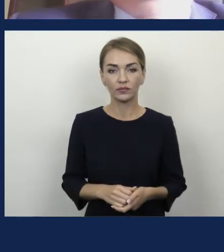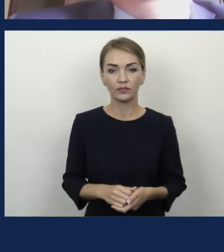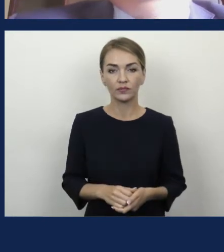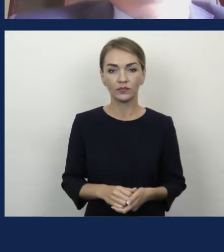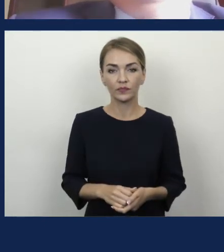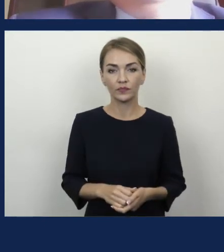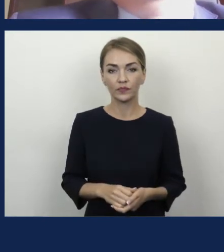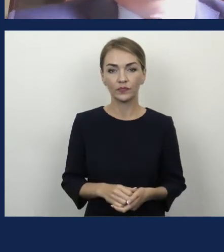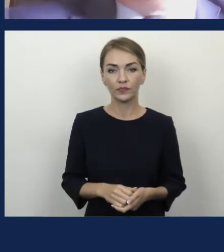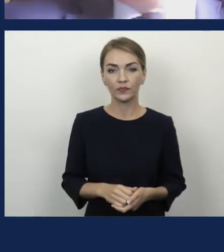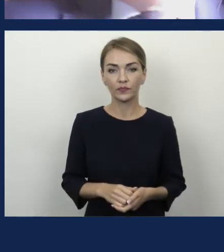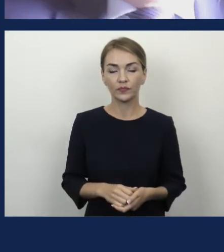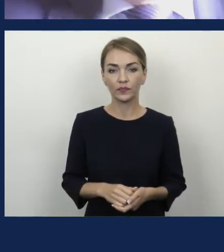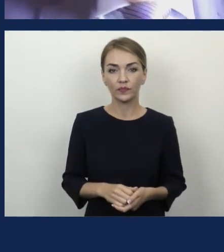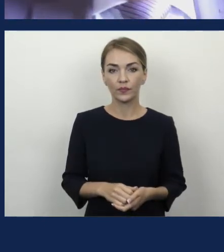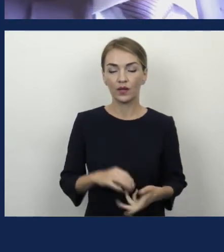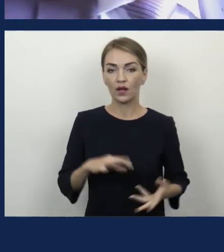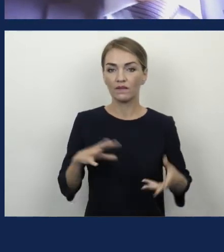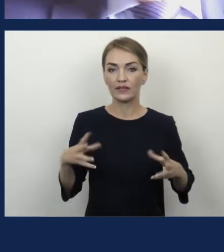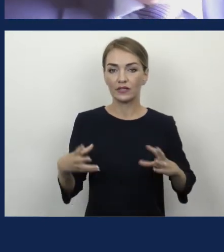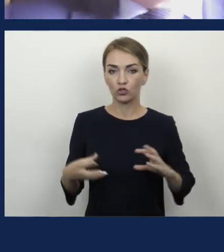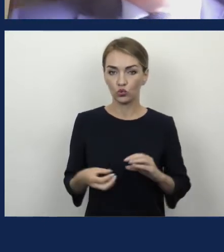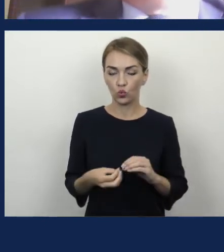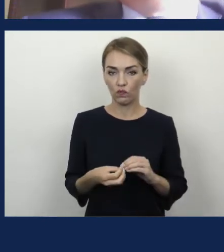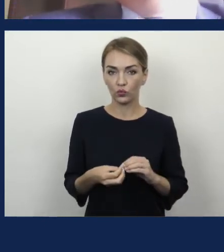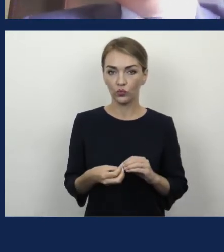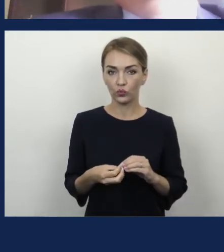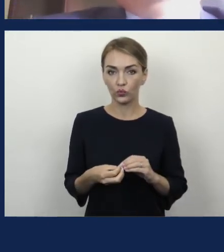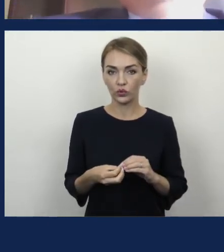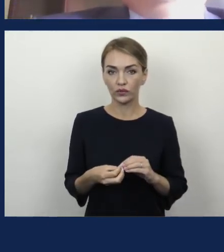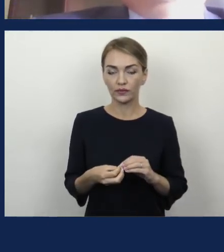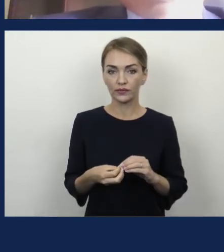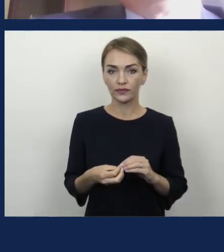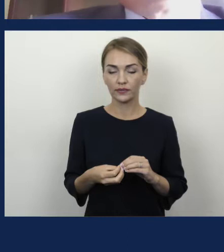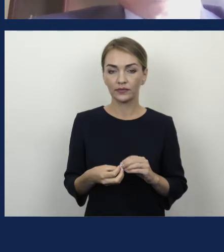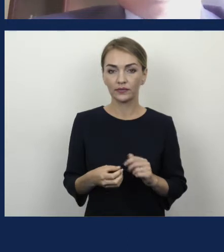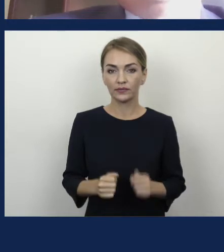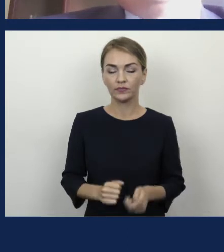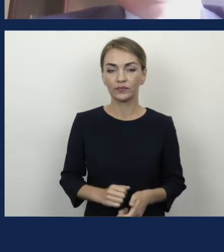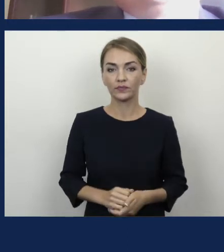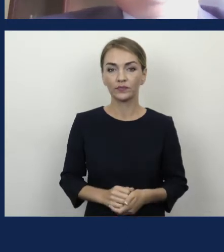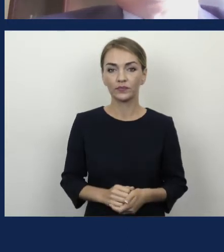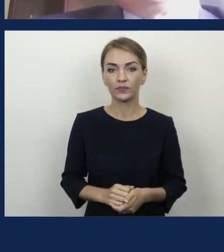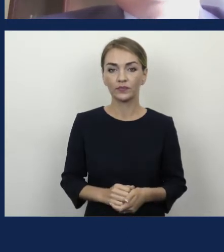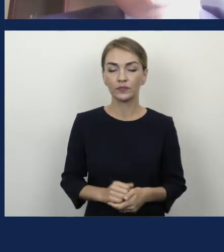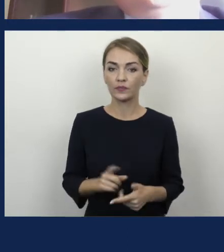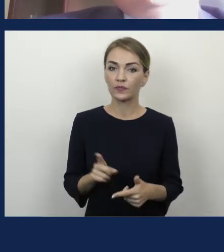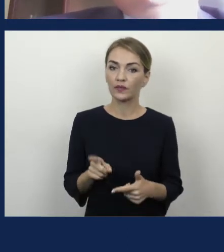of Lithuania for an opinion on whether the politician in